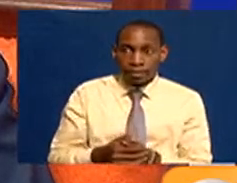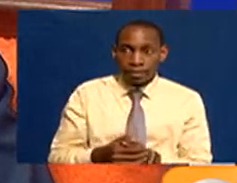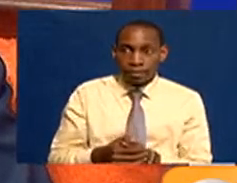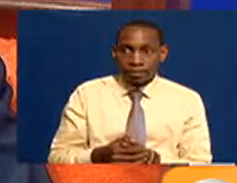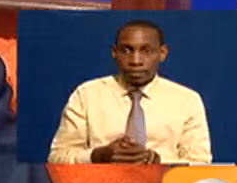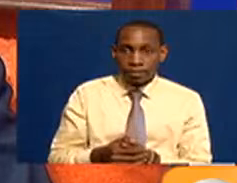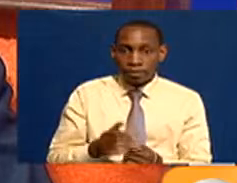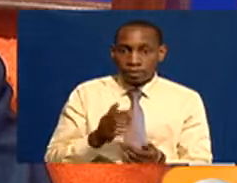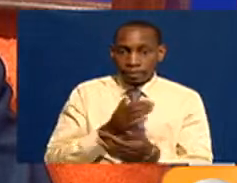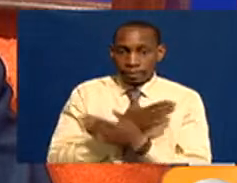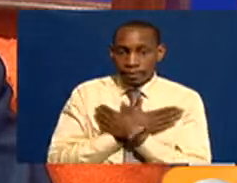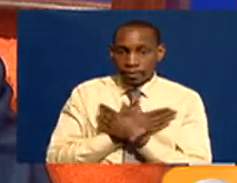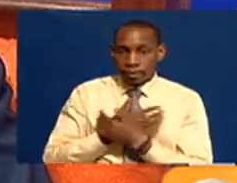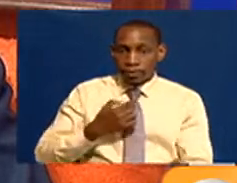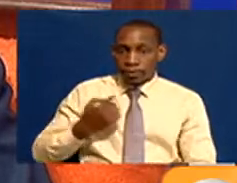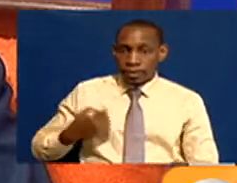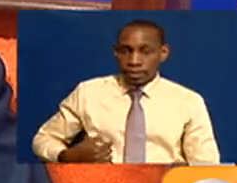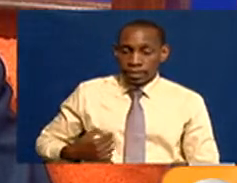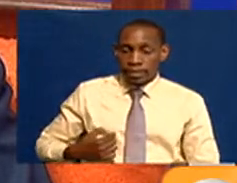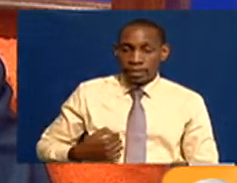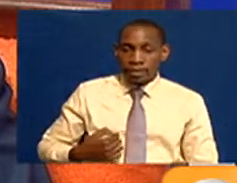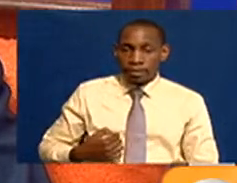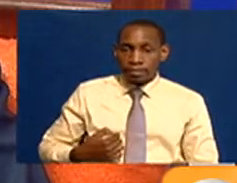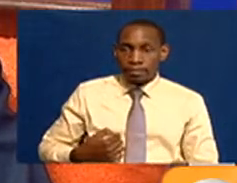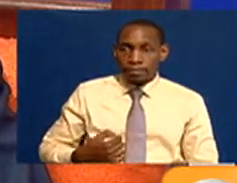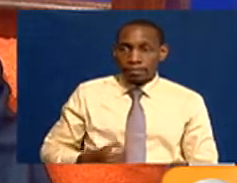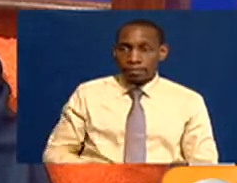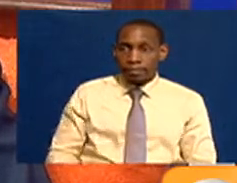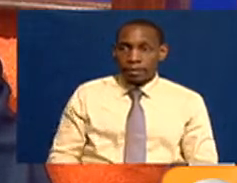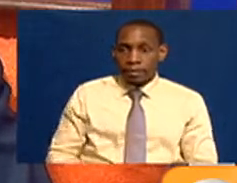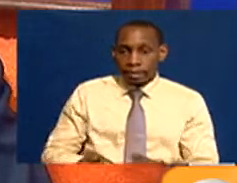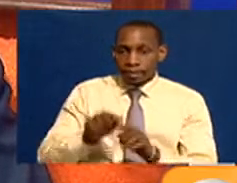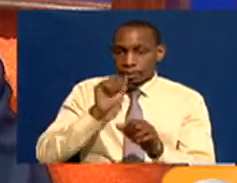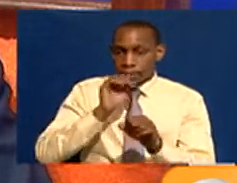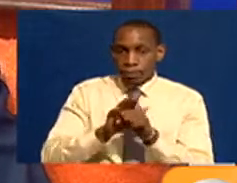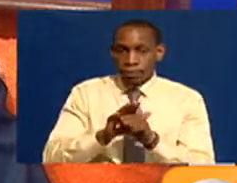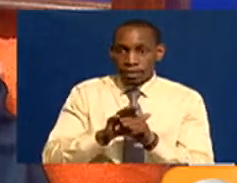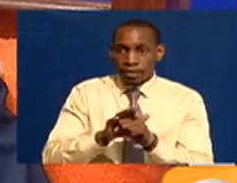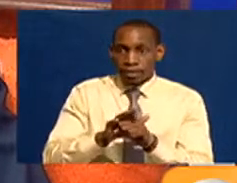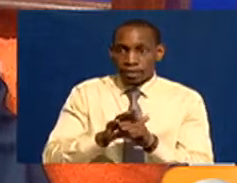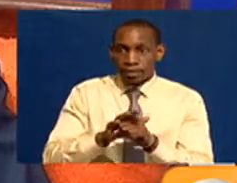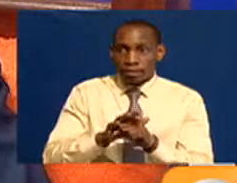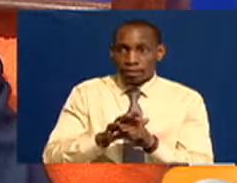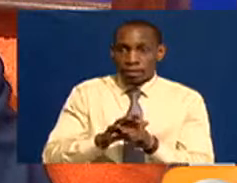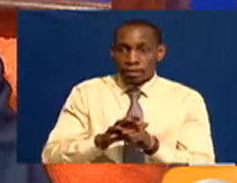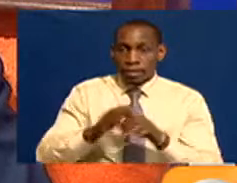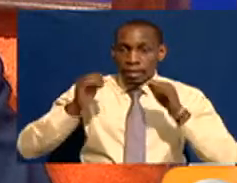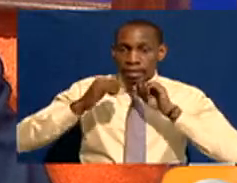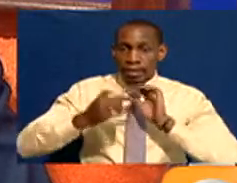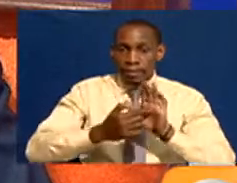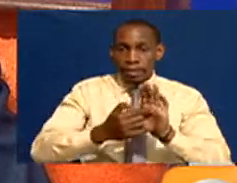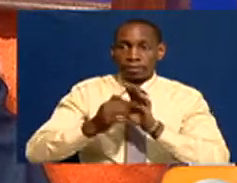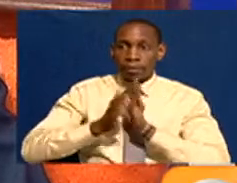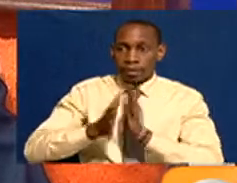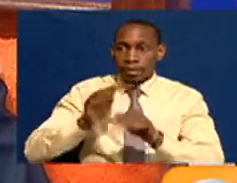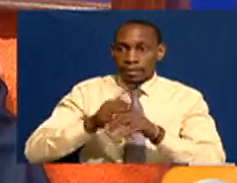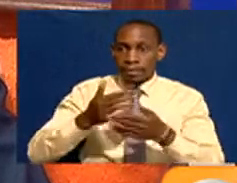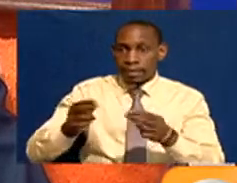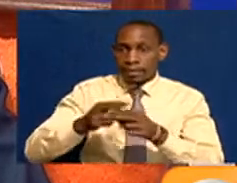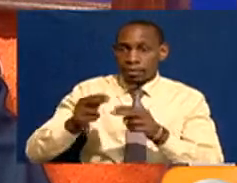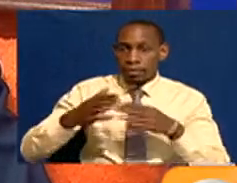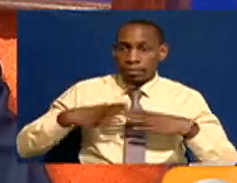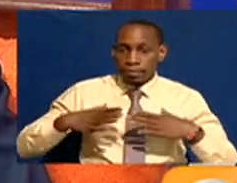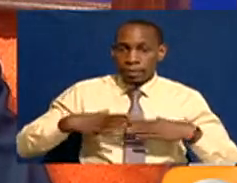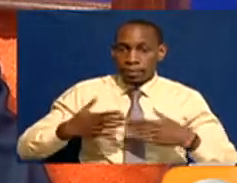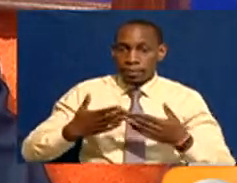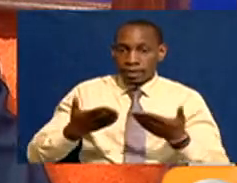to our friends in China because of this debt. And as I promised, I'm going to make the agreement public anytime soon so that the people of Kenya